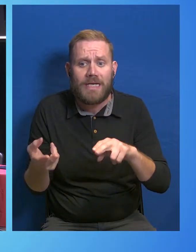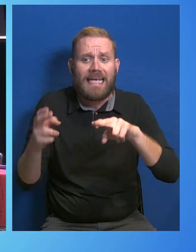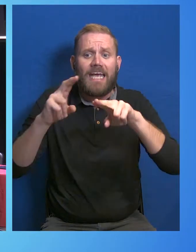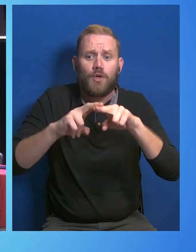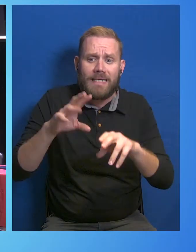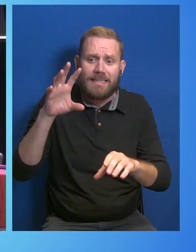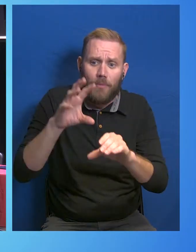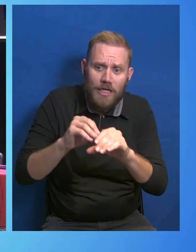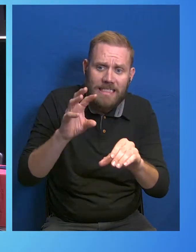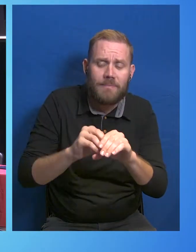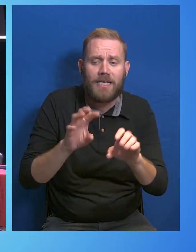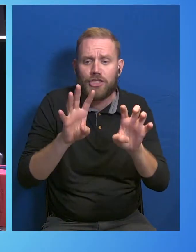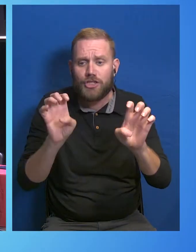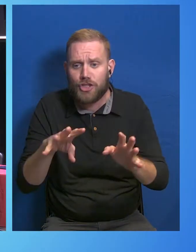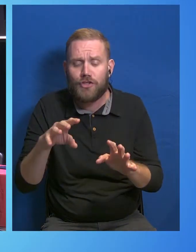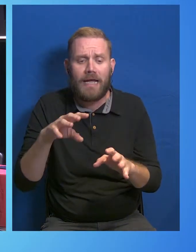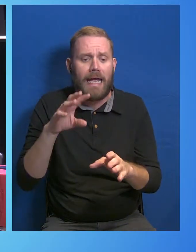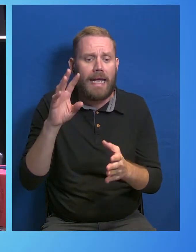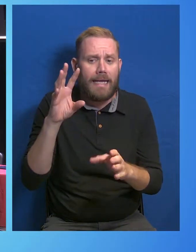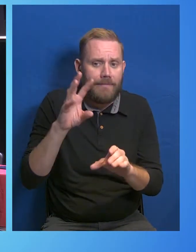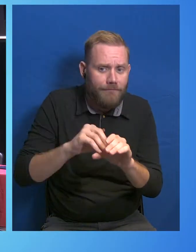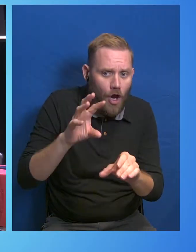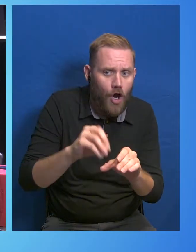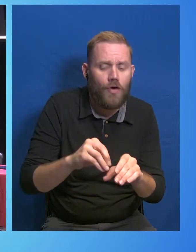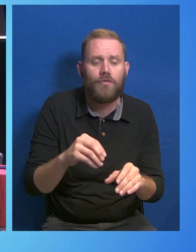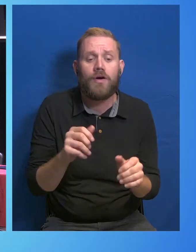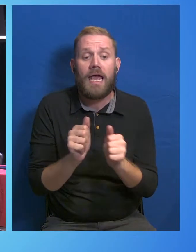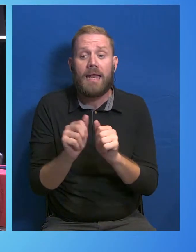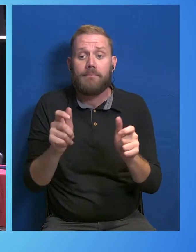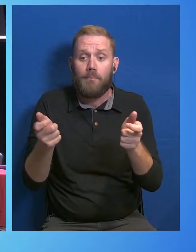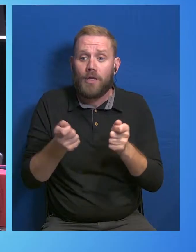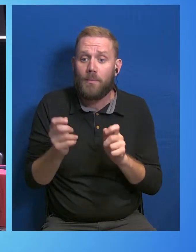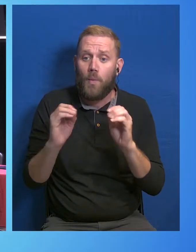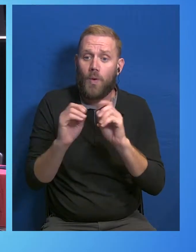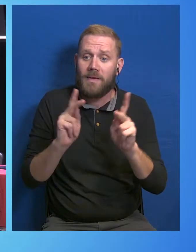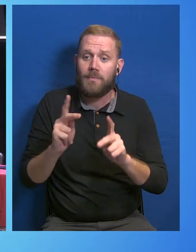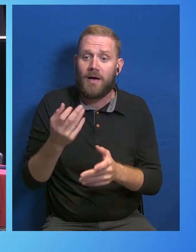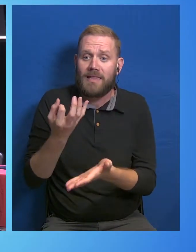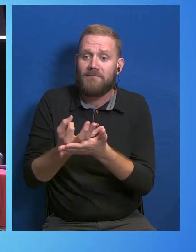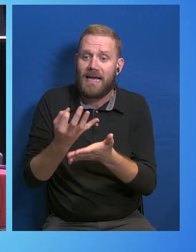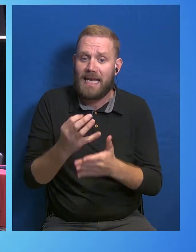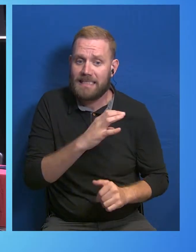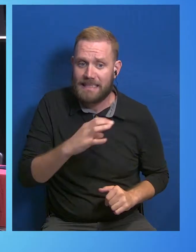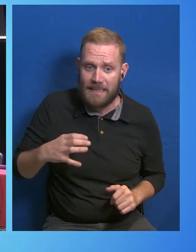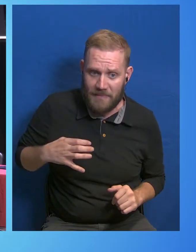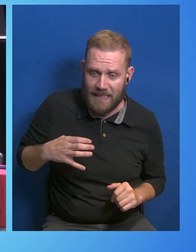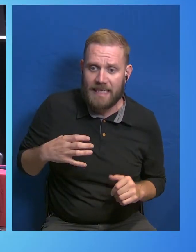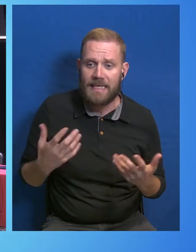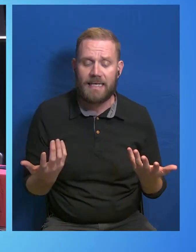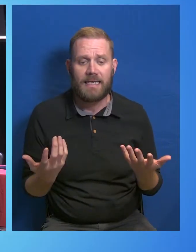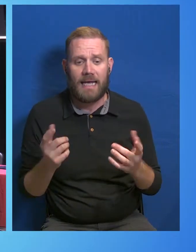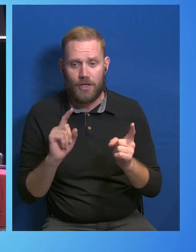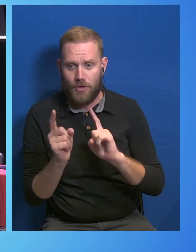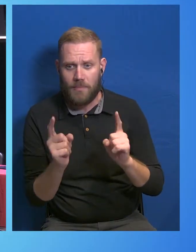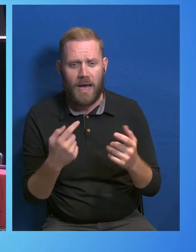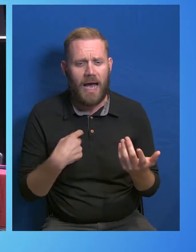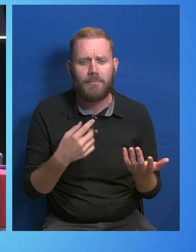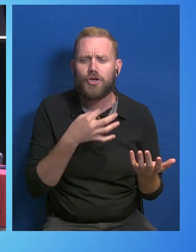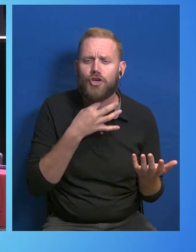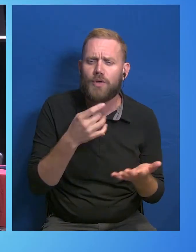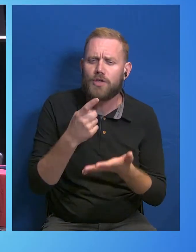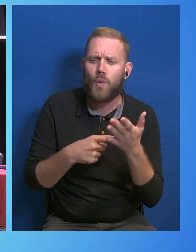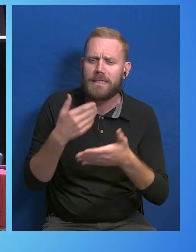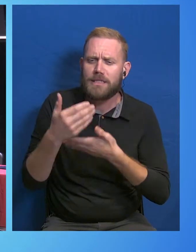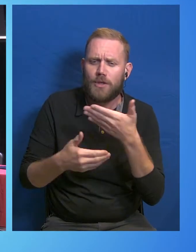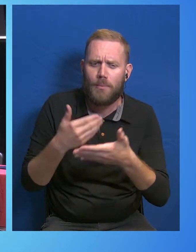census of members from the board to be on the Finance Committee. And I know there's a couple new members, and I was wondering, what is the